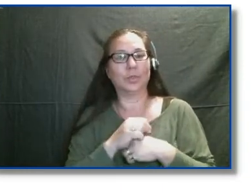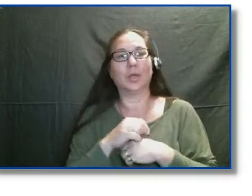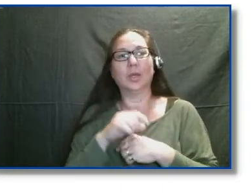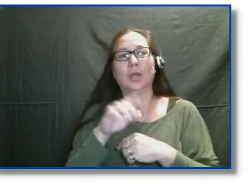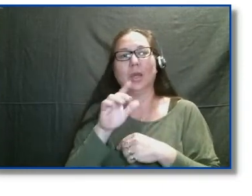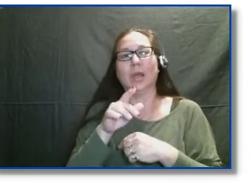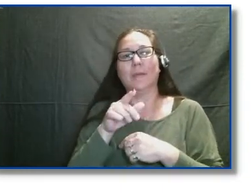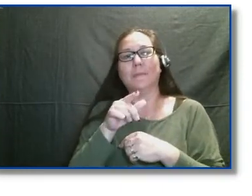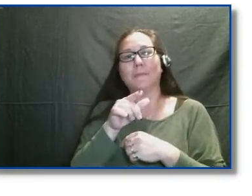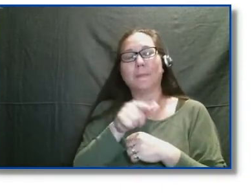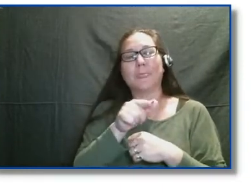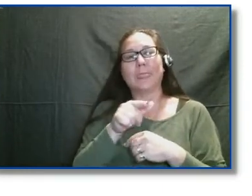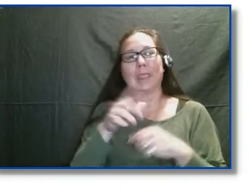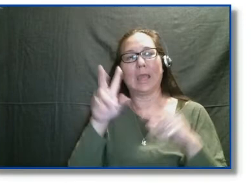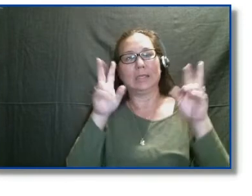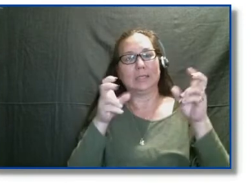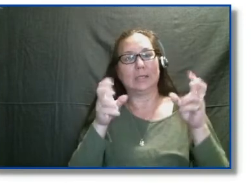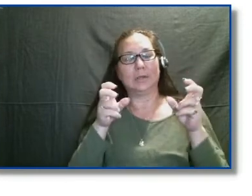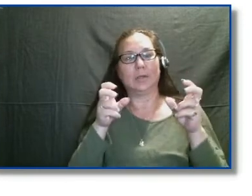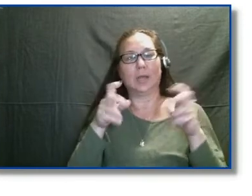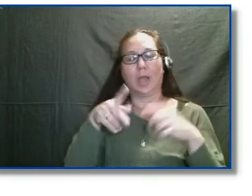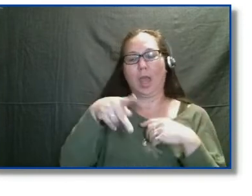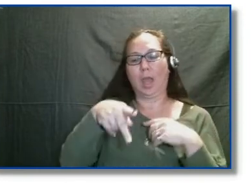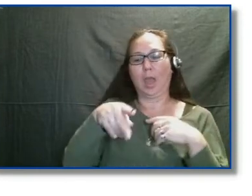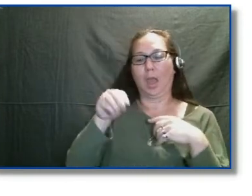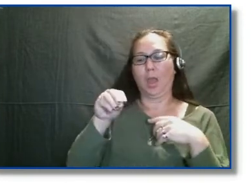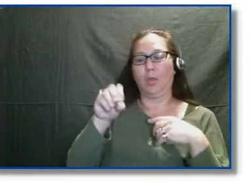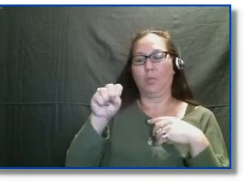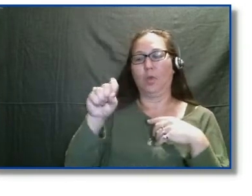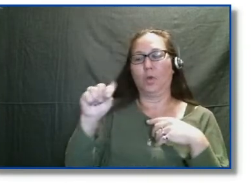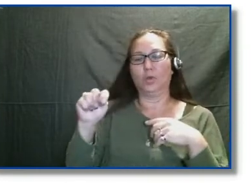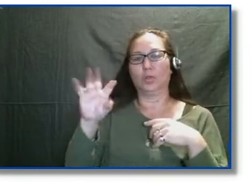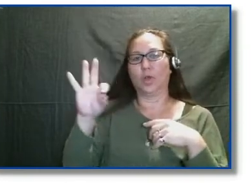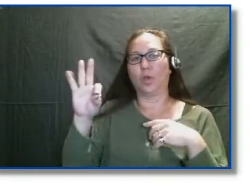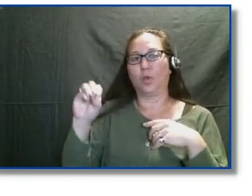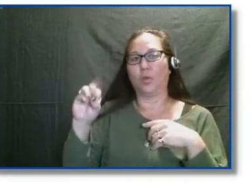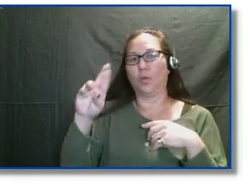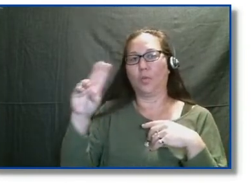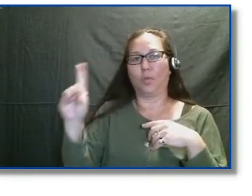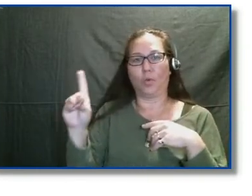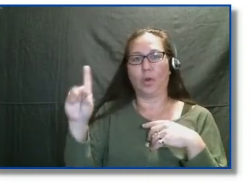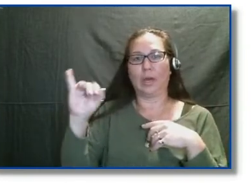And the title of this work is Post-Fordite, obviously thinking about how the contemporary